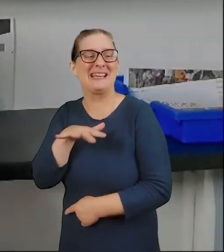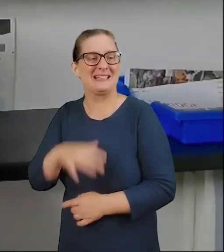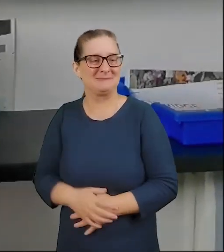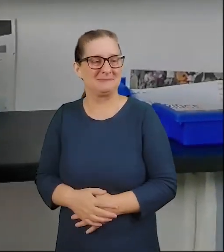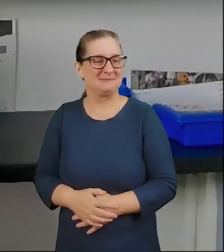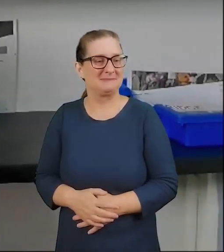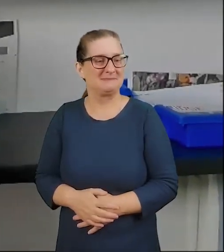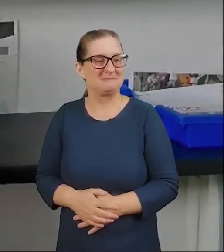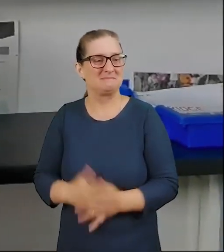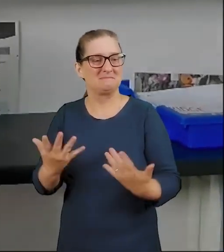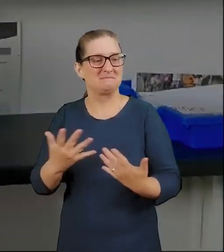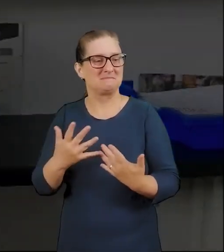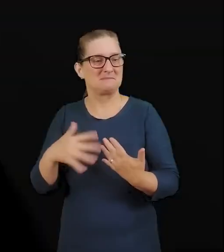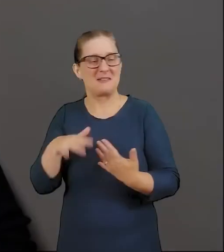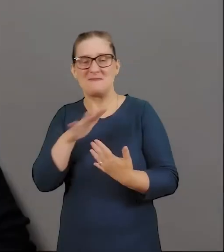Good health and family.